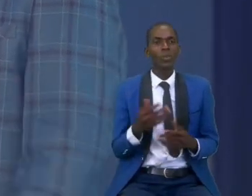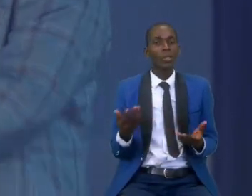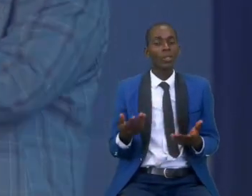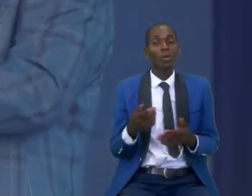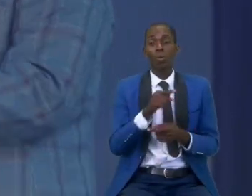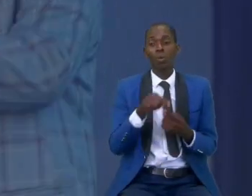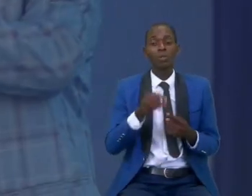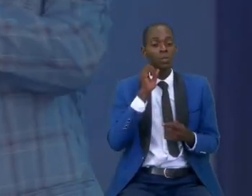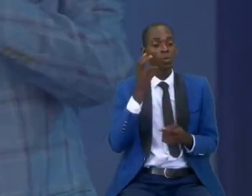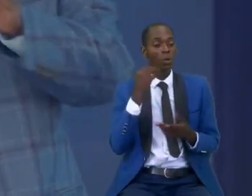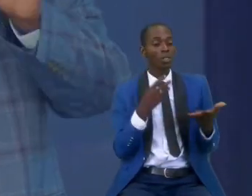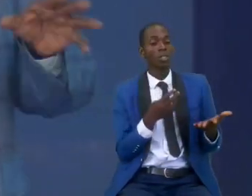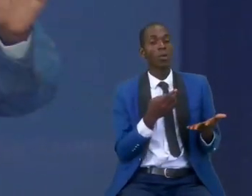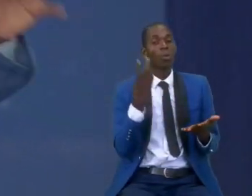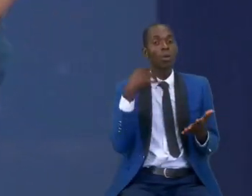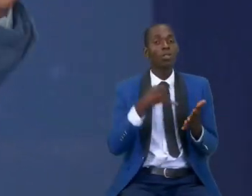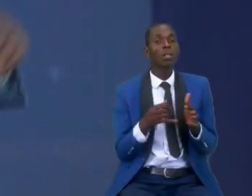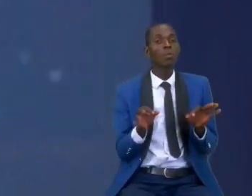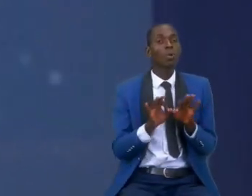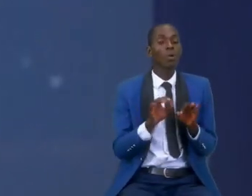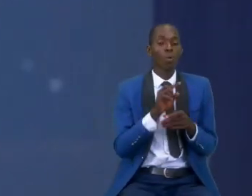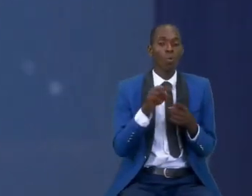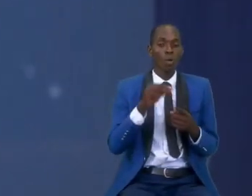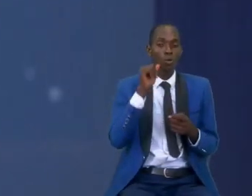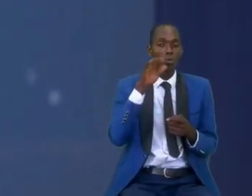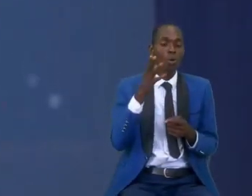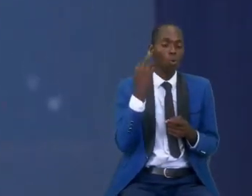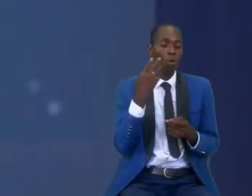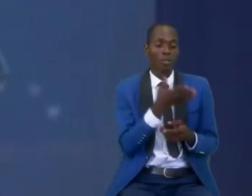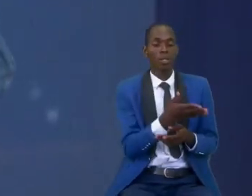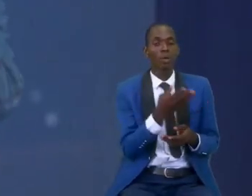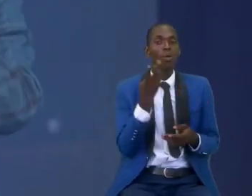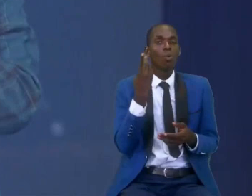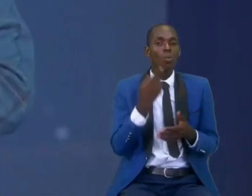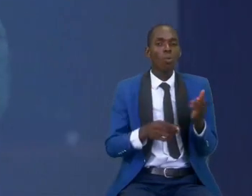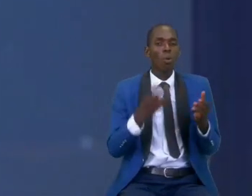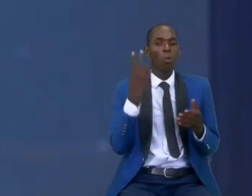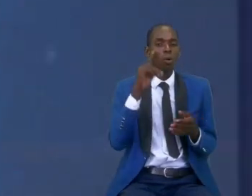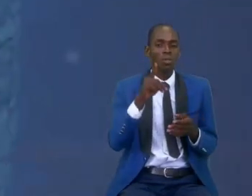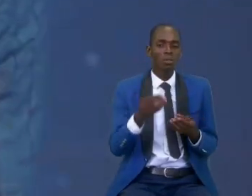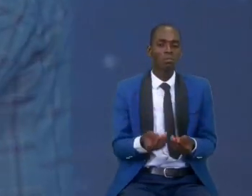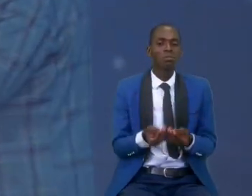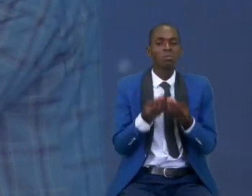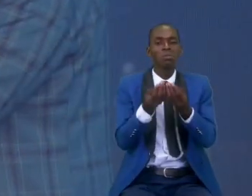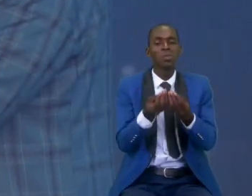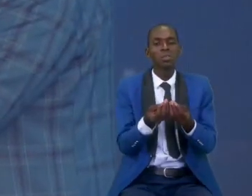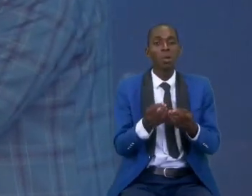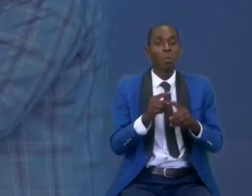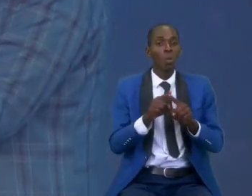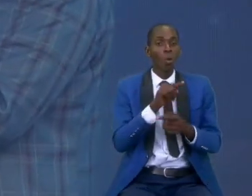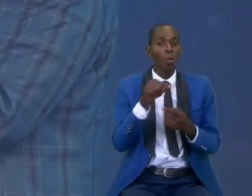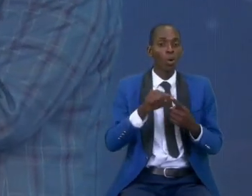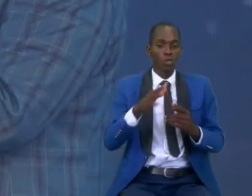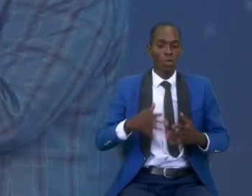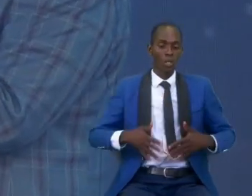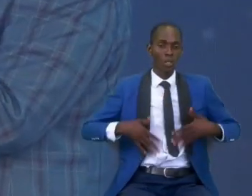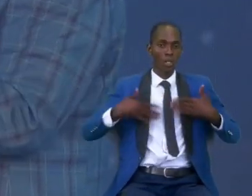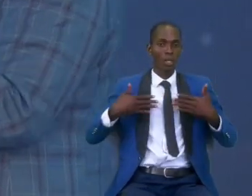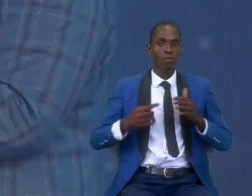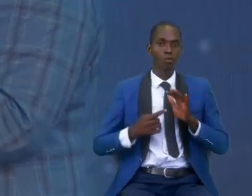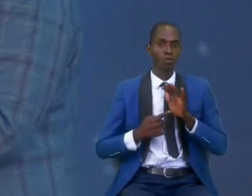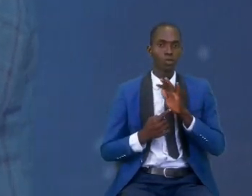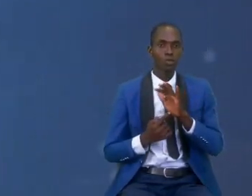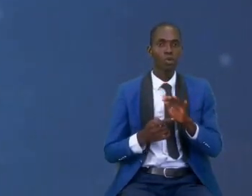was she contributing? But when you live a life that shows that you are formed to represent